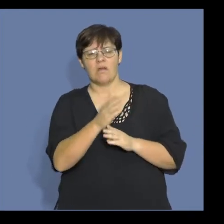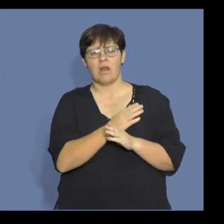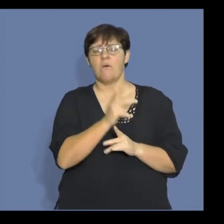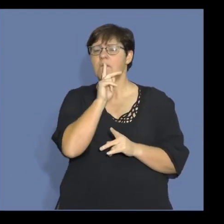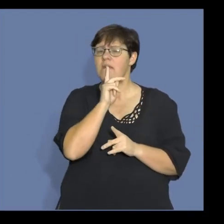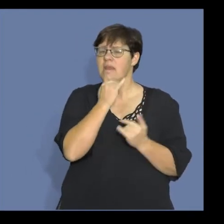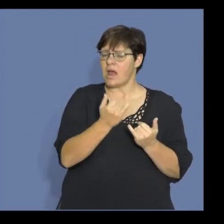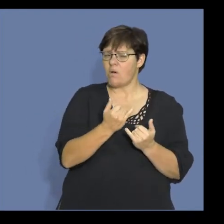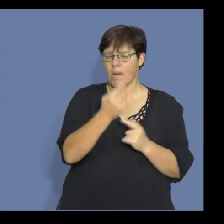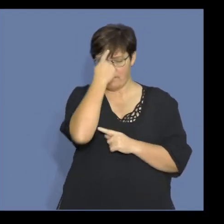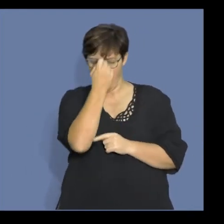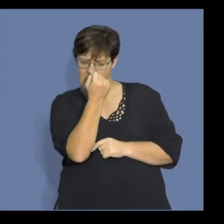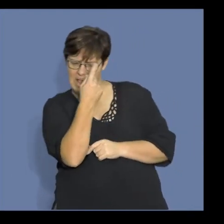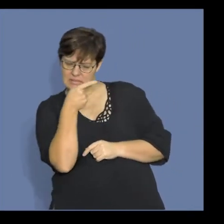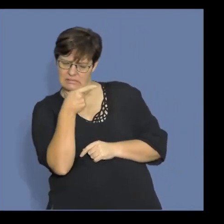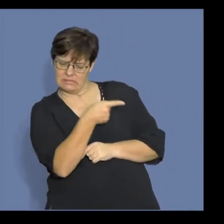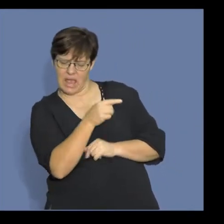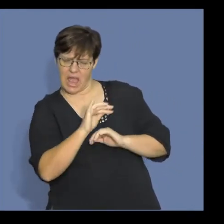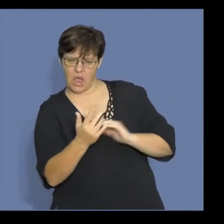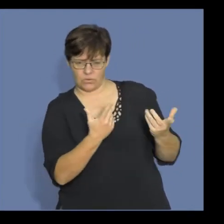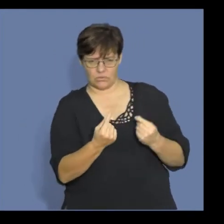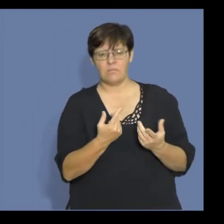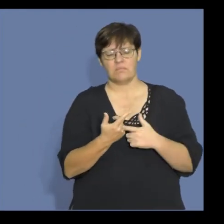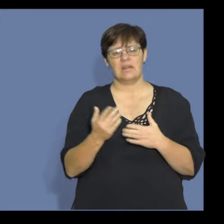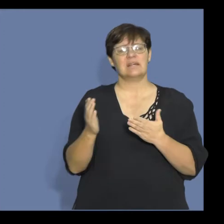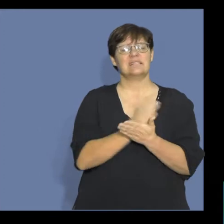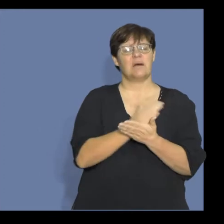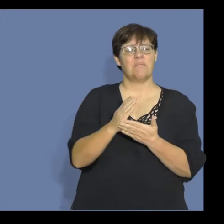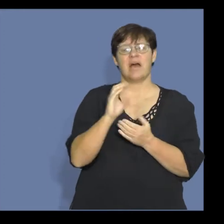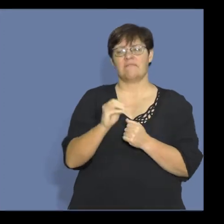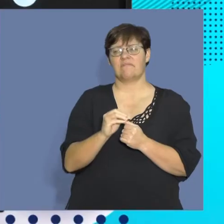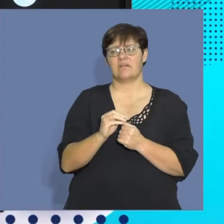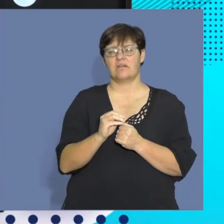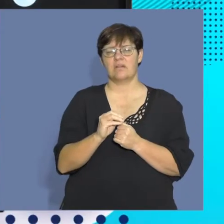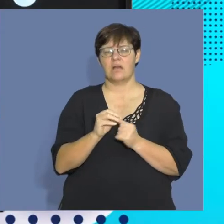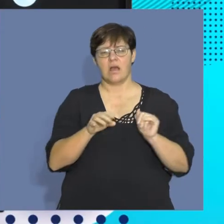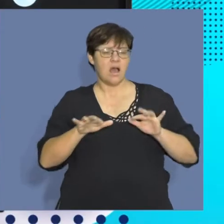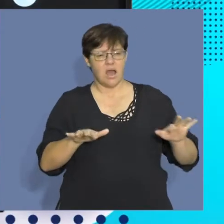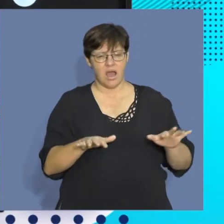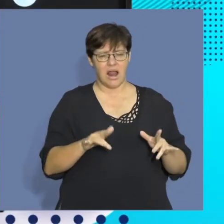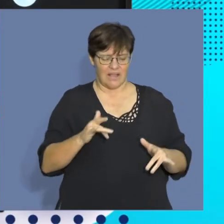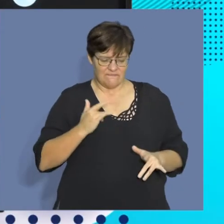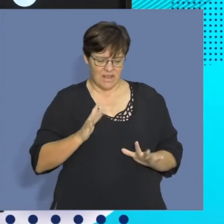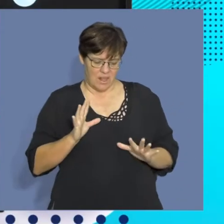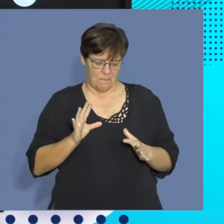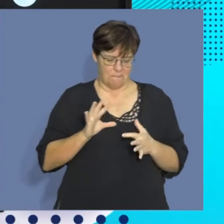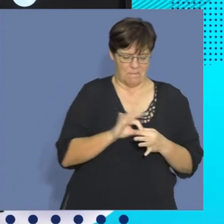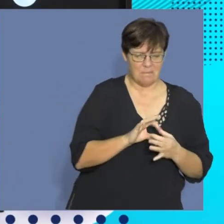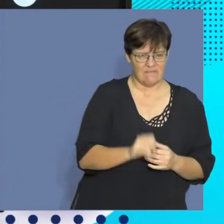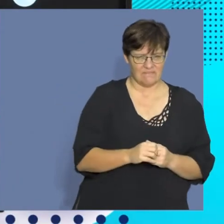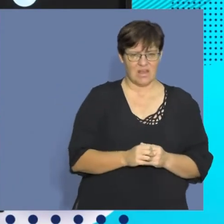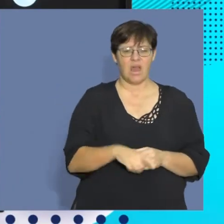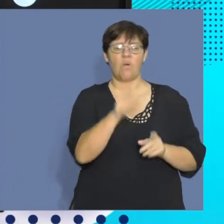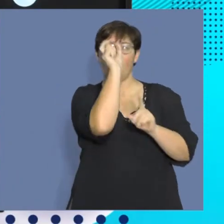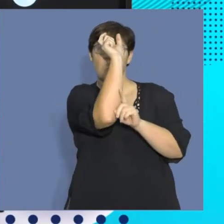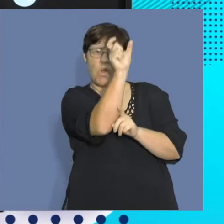by trying to apply our understanding. And I often do this by putting in some, what we call, these are our feelers into the topic, and I use a